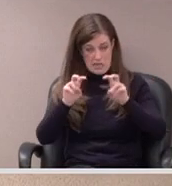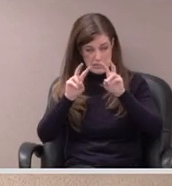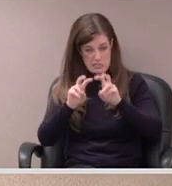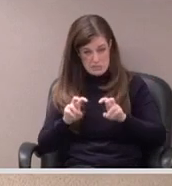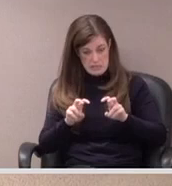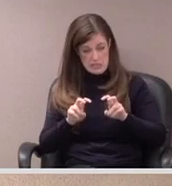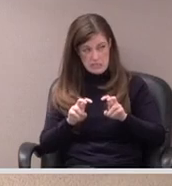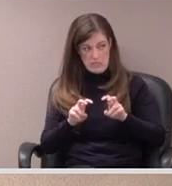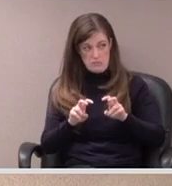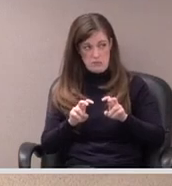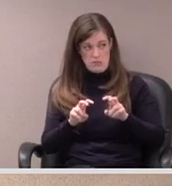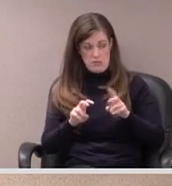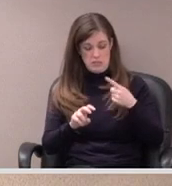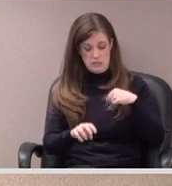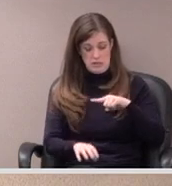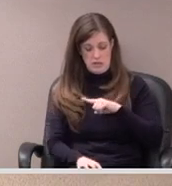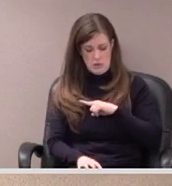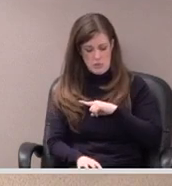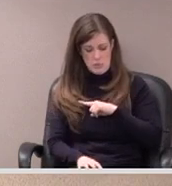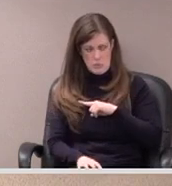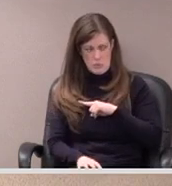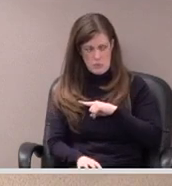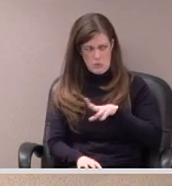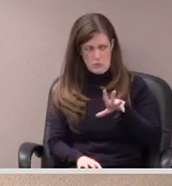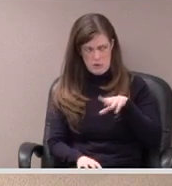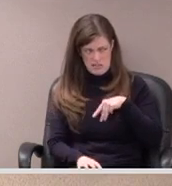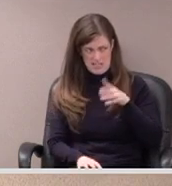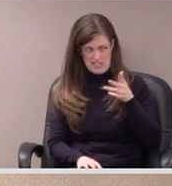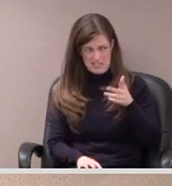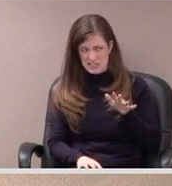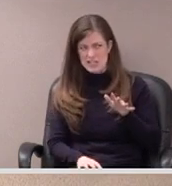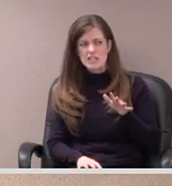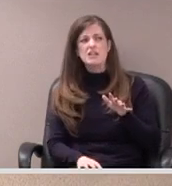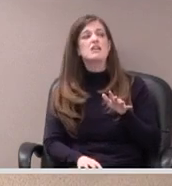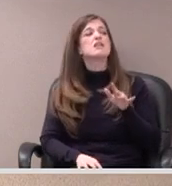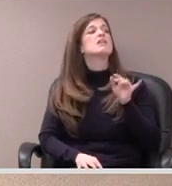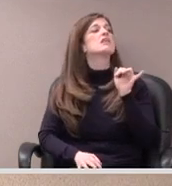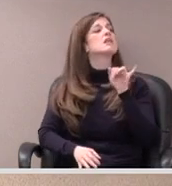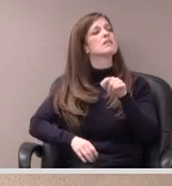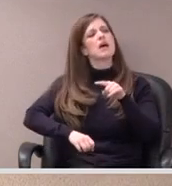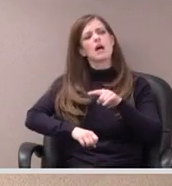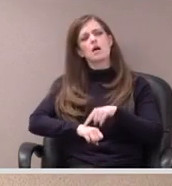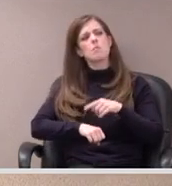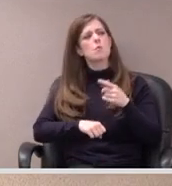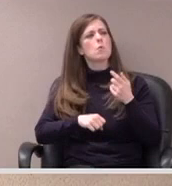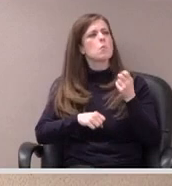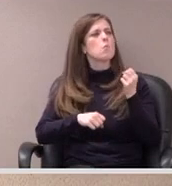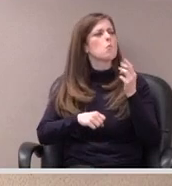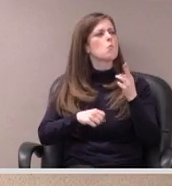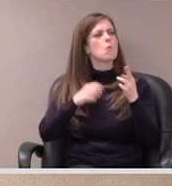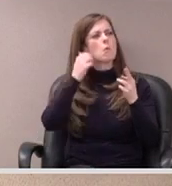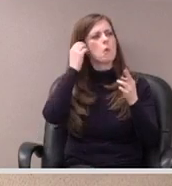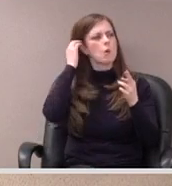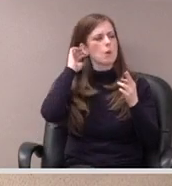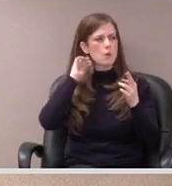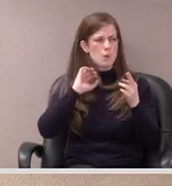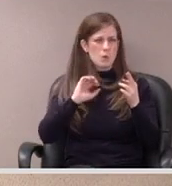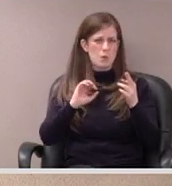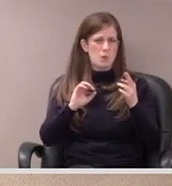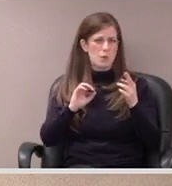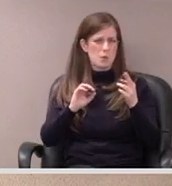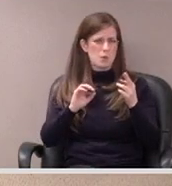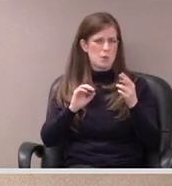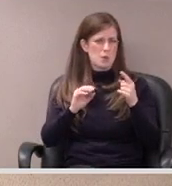that we did receive at that point, or could that be bigger